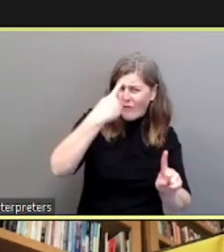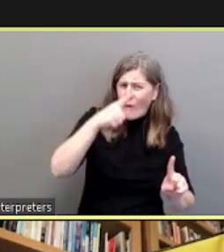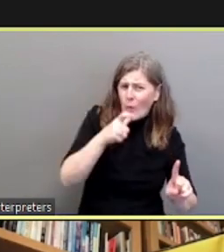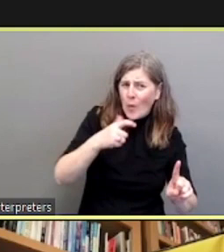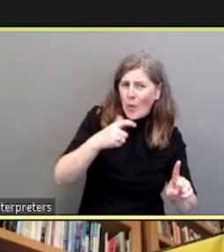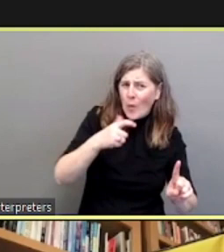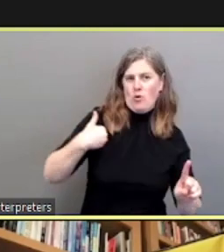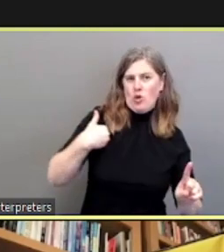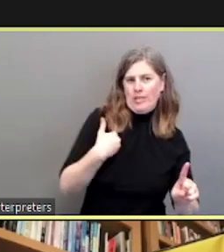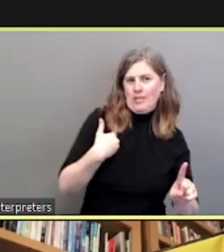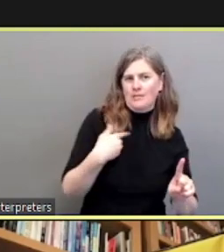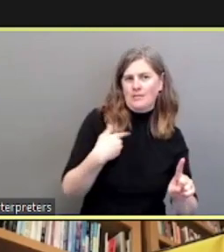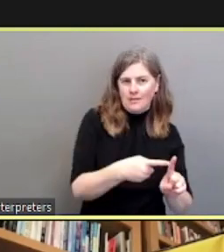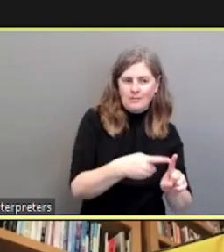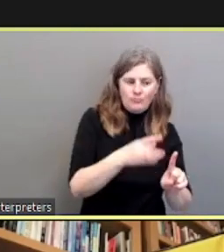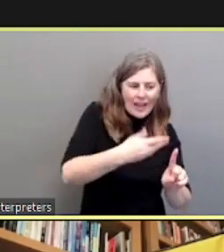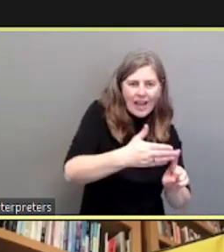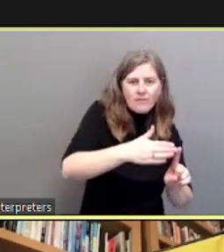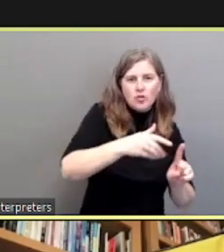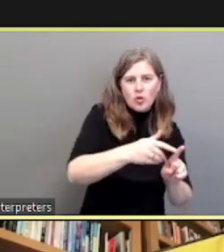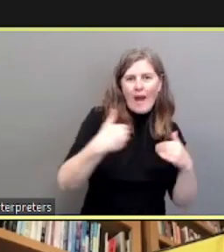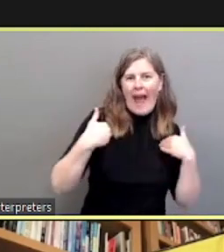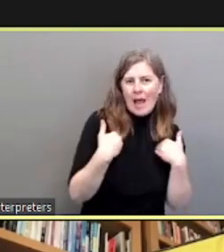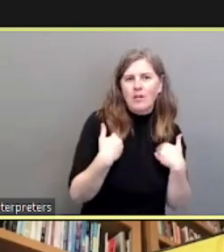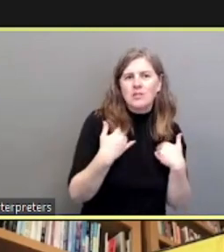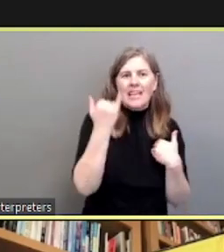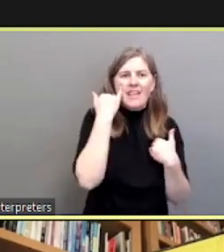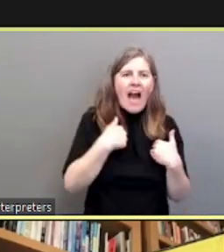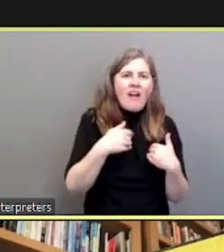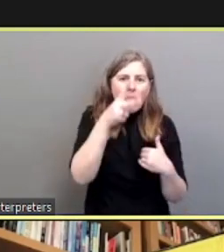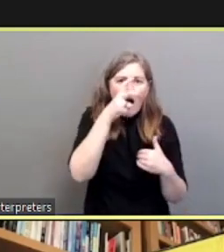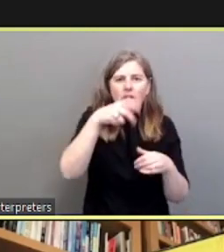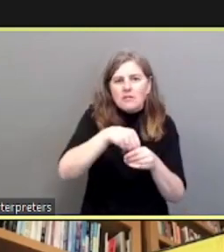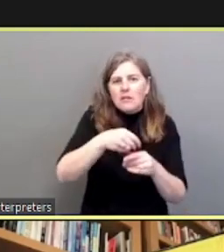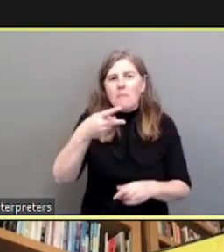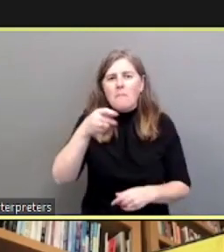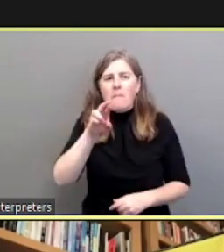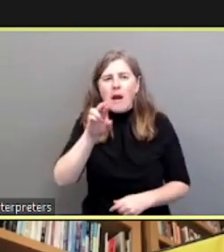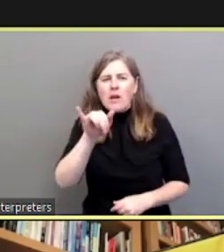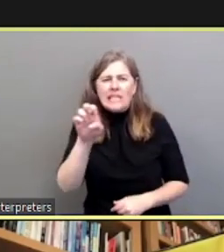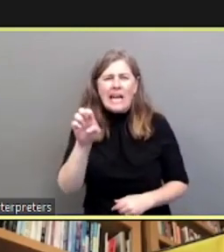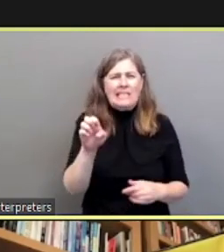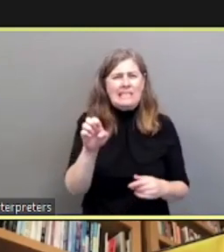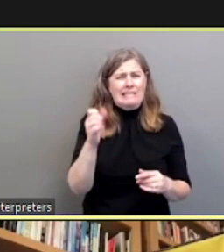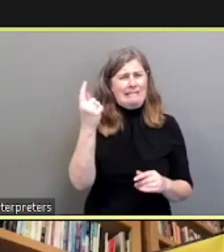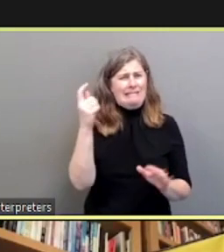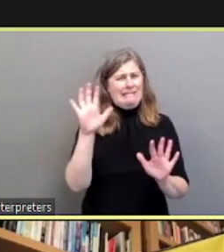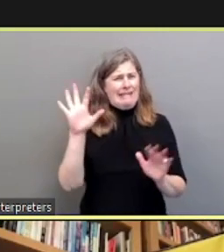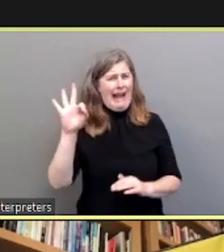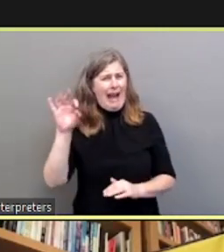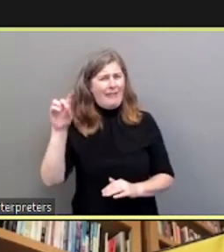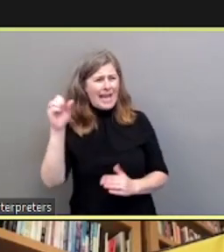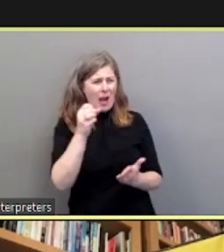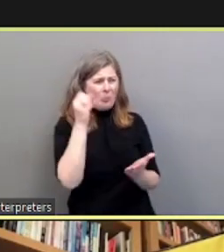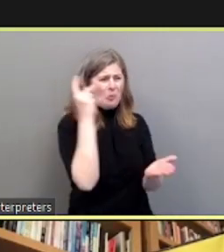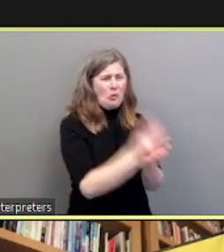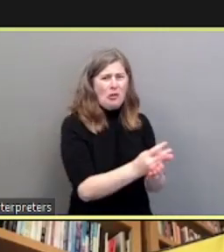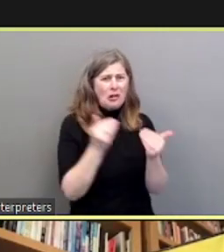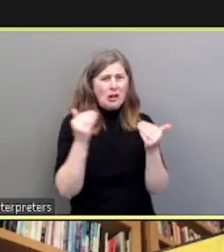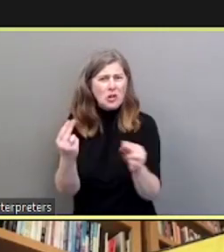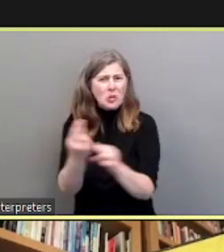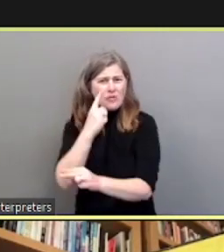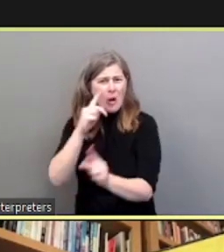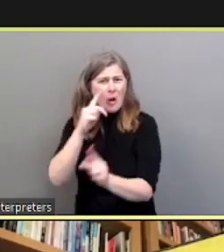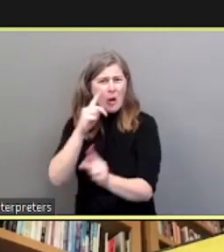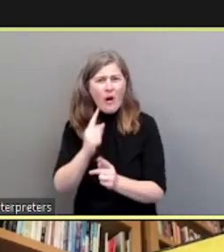parasite infections in animals. It is not authorized or approved by the FDA. There's a cult following